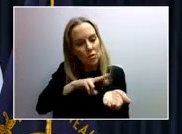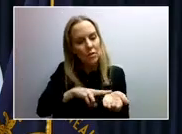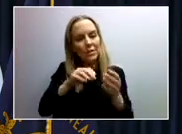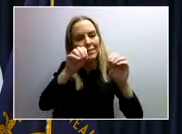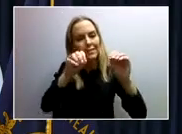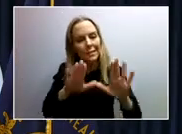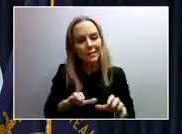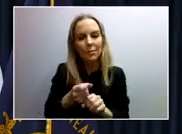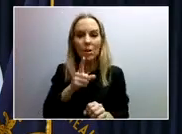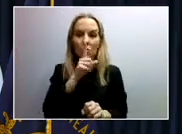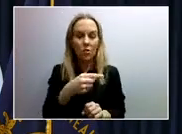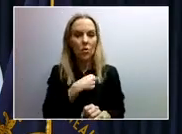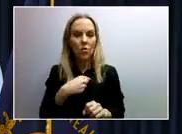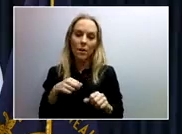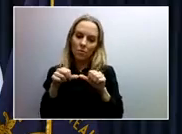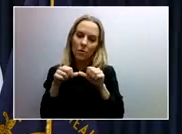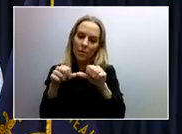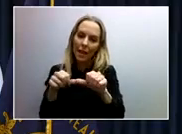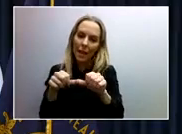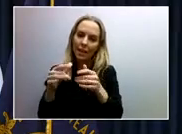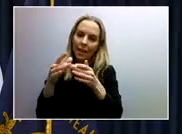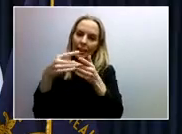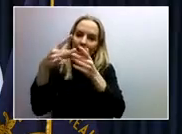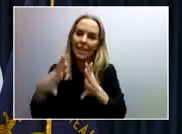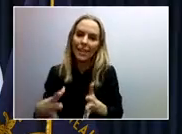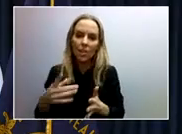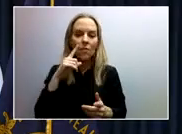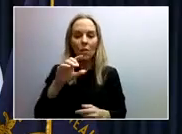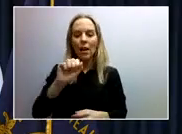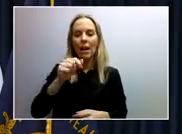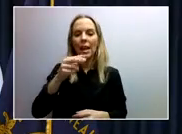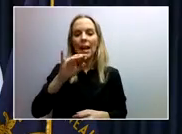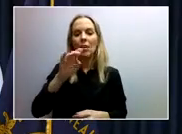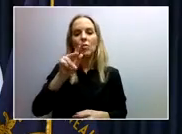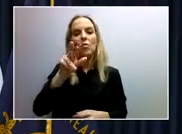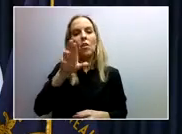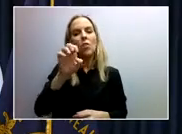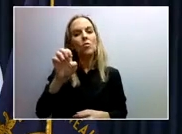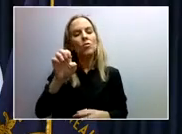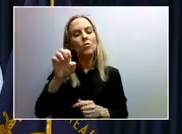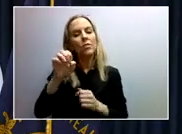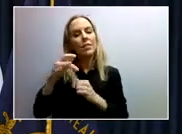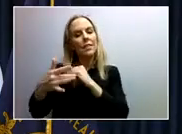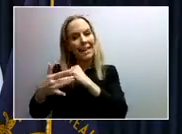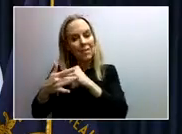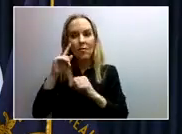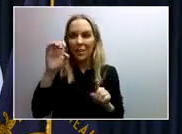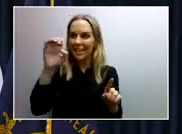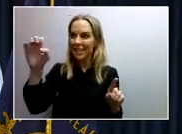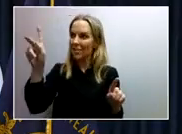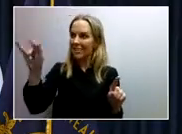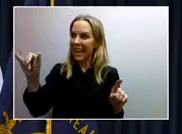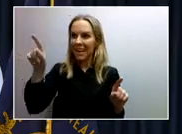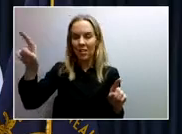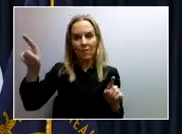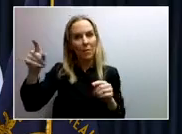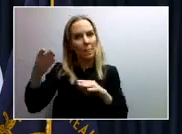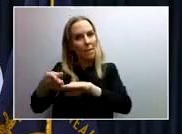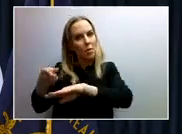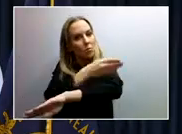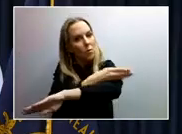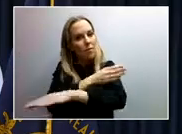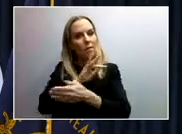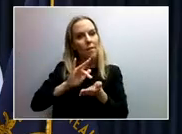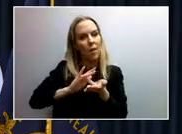we remain a leader in agriculture technology in Eastern Kentucky, improve our pharmaceutical footprint in